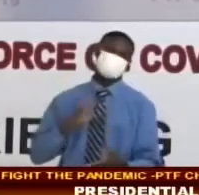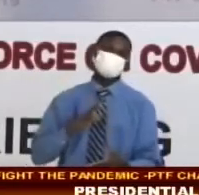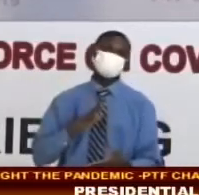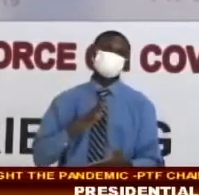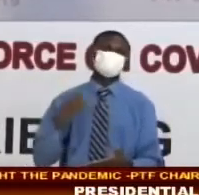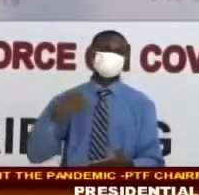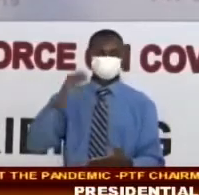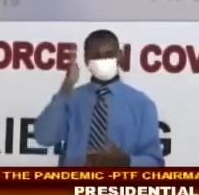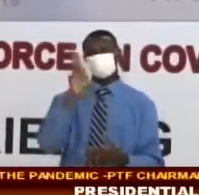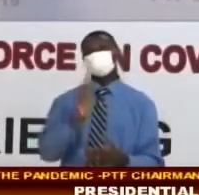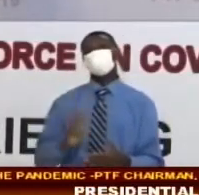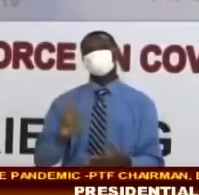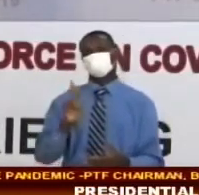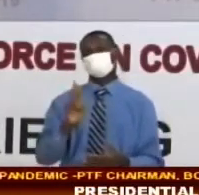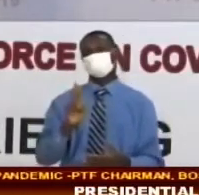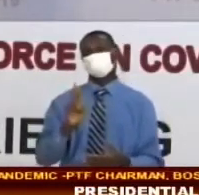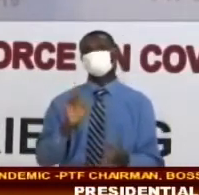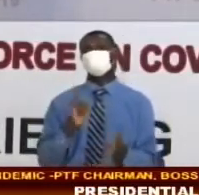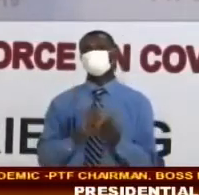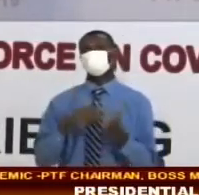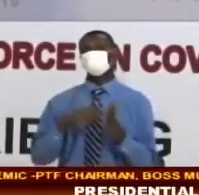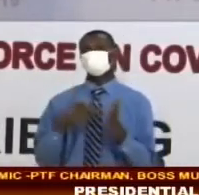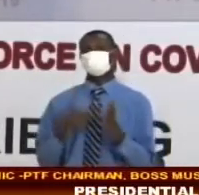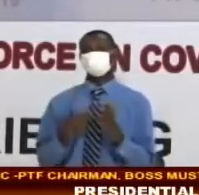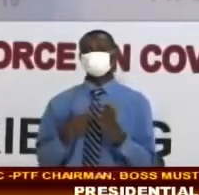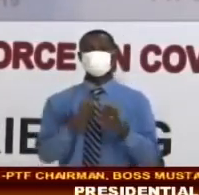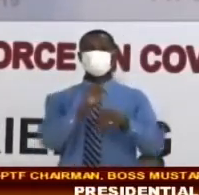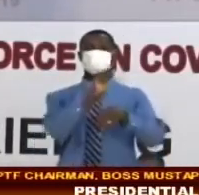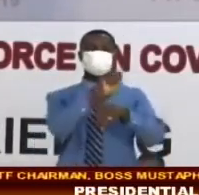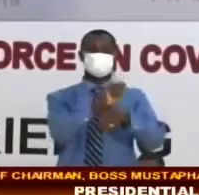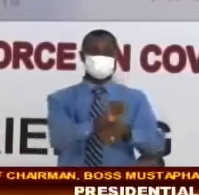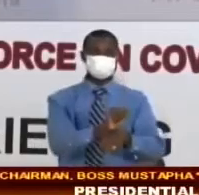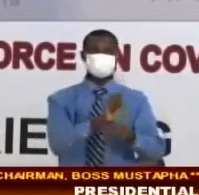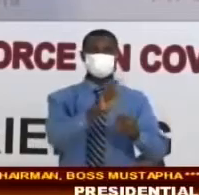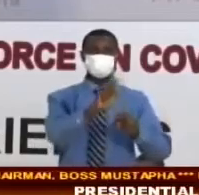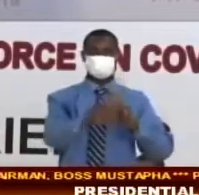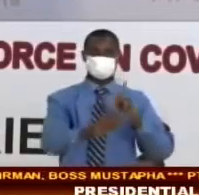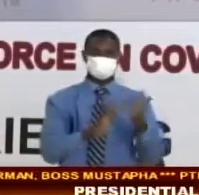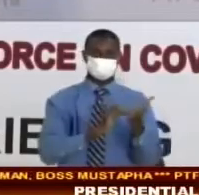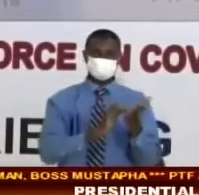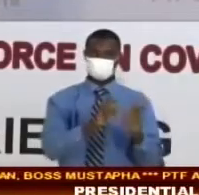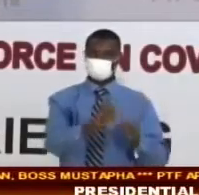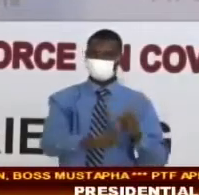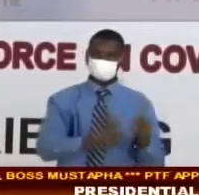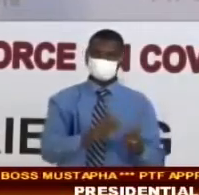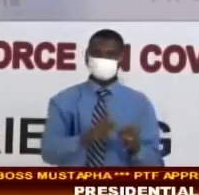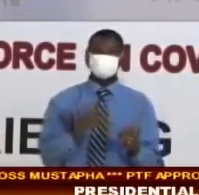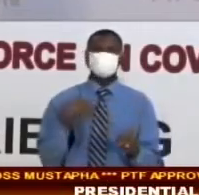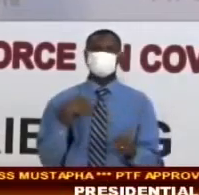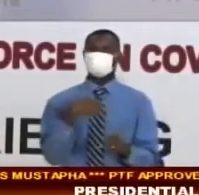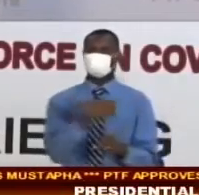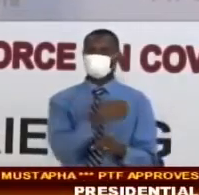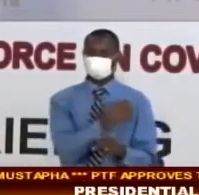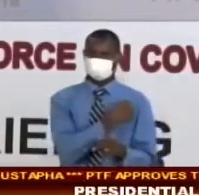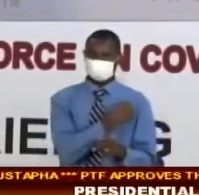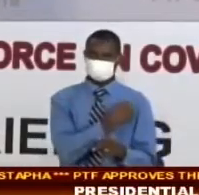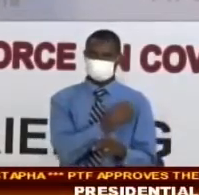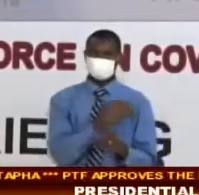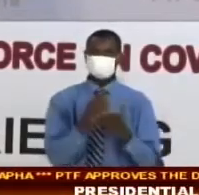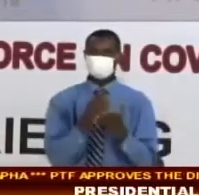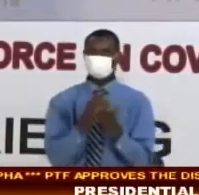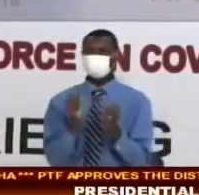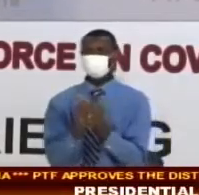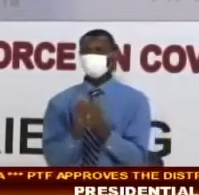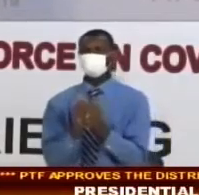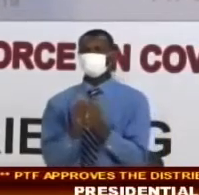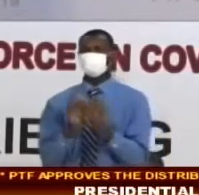regard, the traditional, complementary, and alternative medicine department of the ministry,